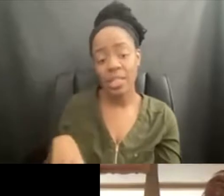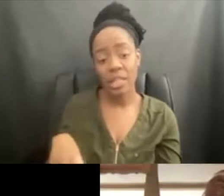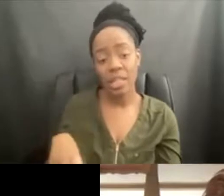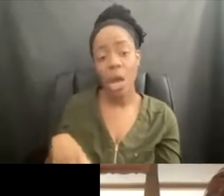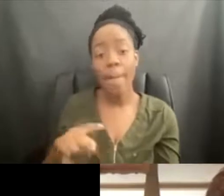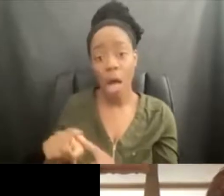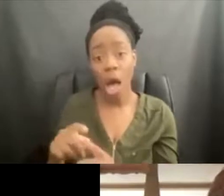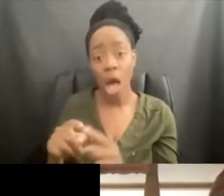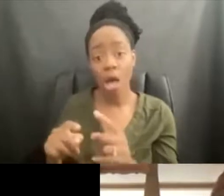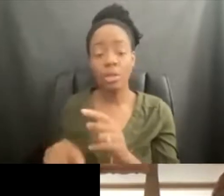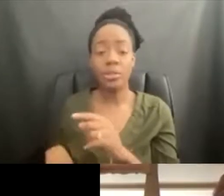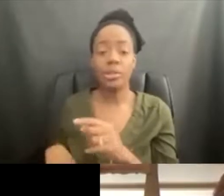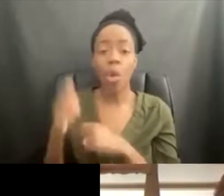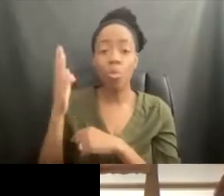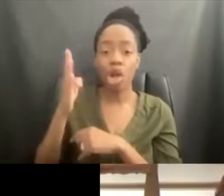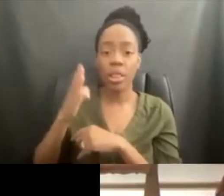twice.